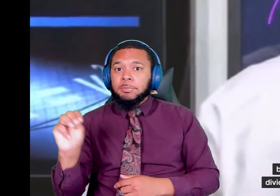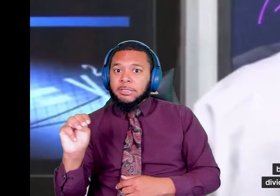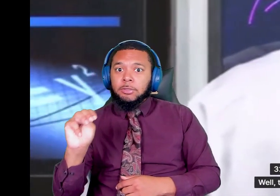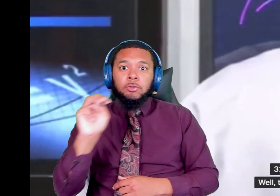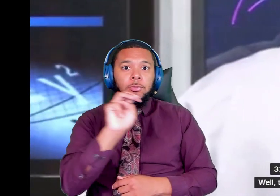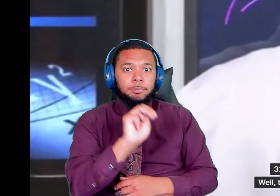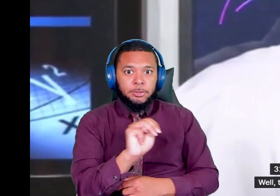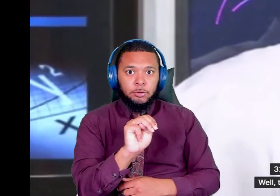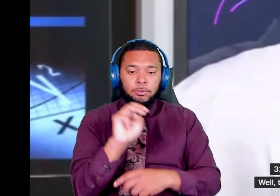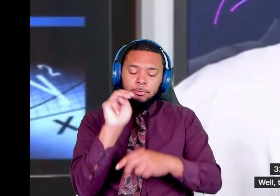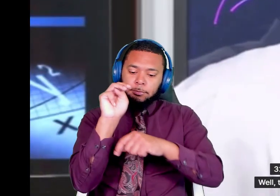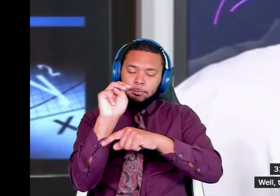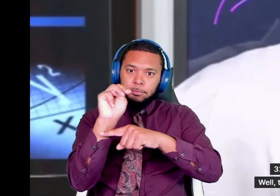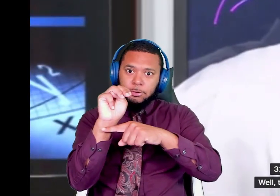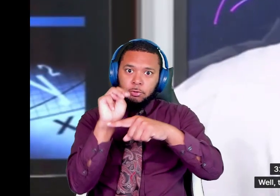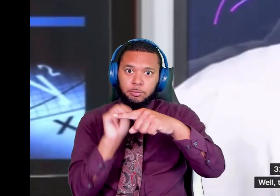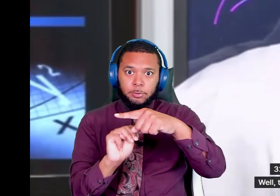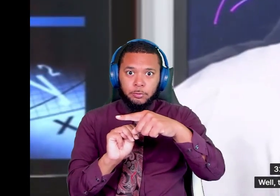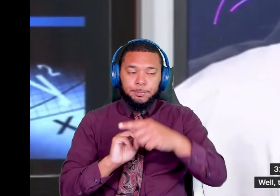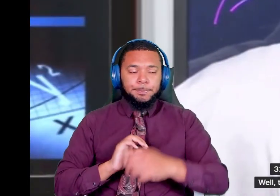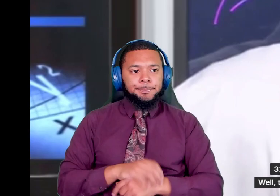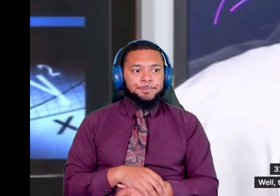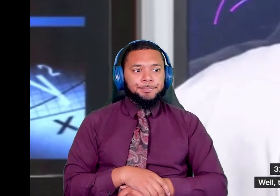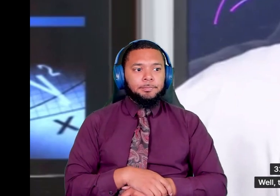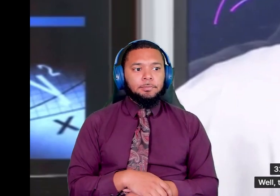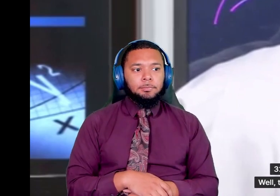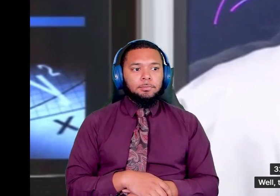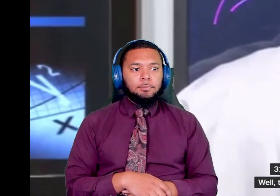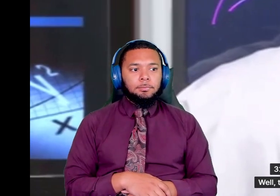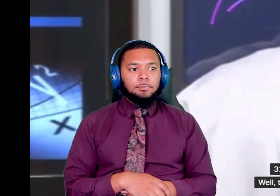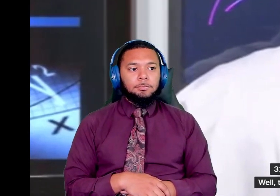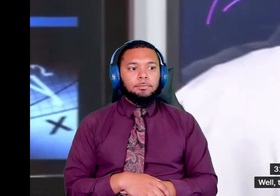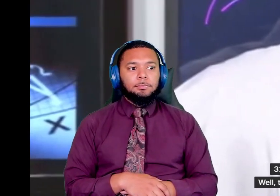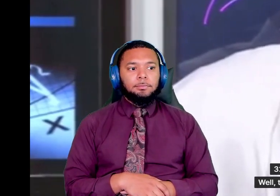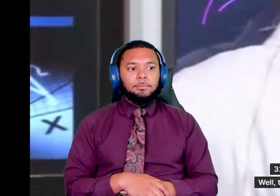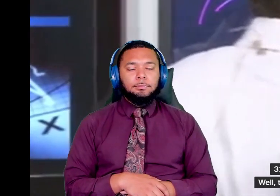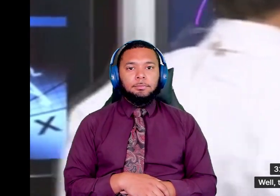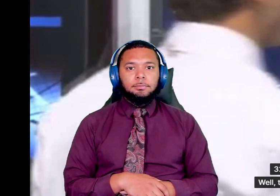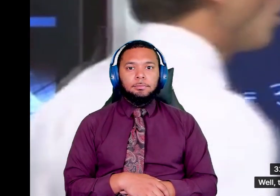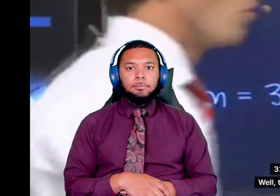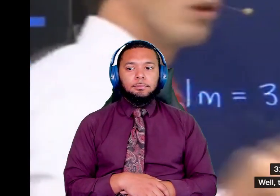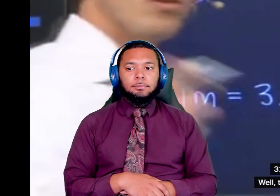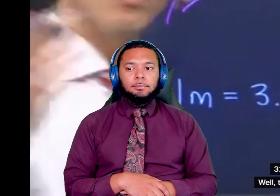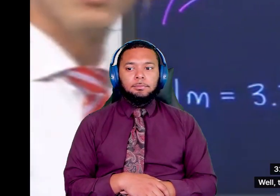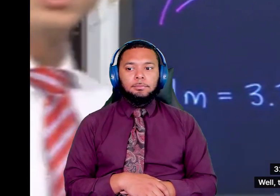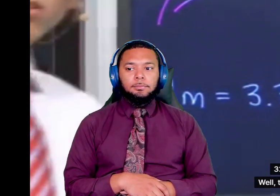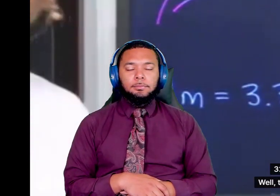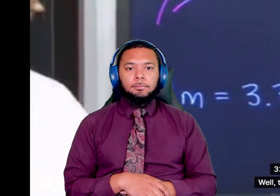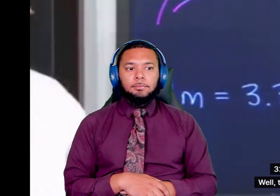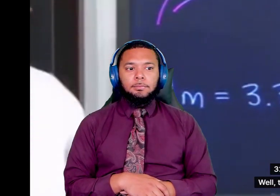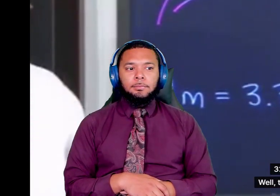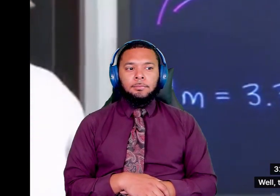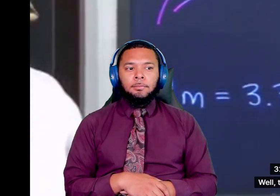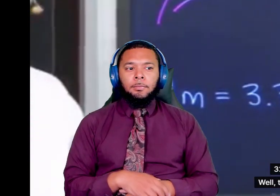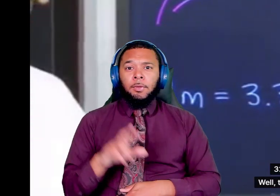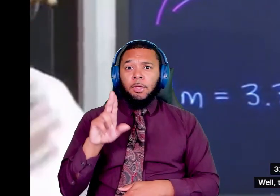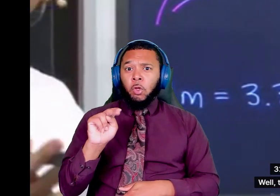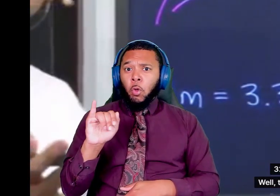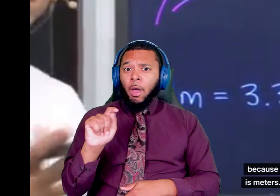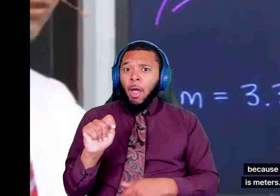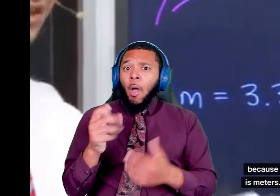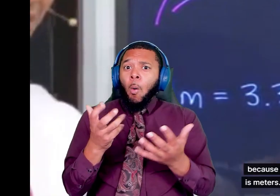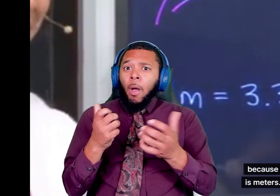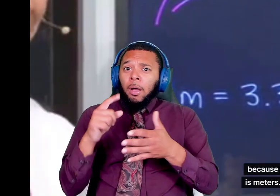we have 324 meters over 1 times, well, the unit we want to